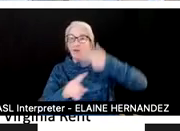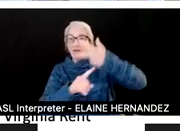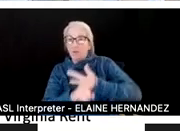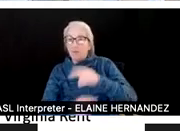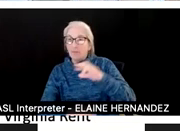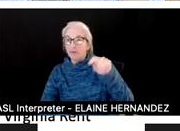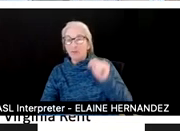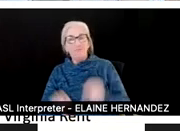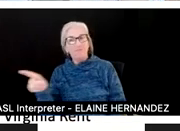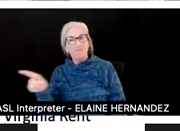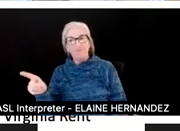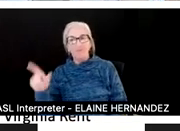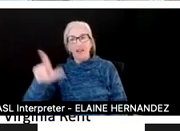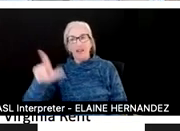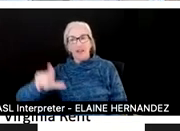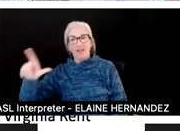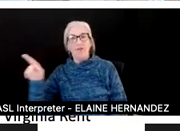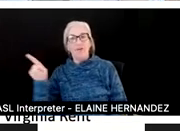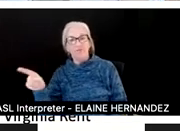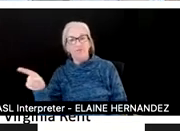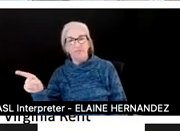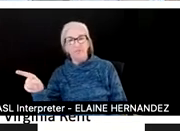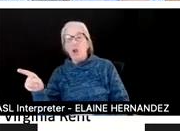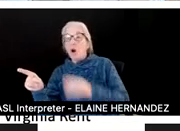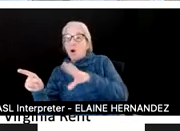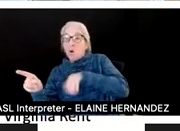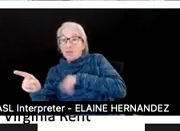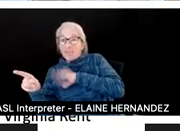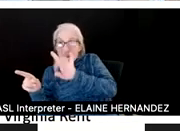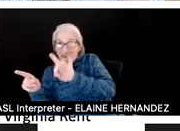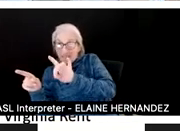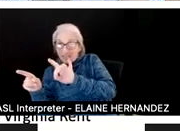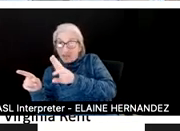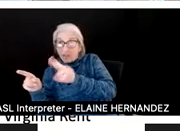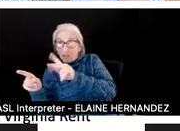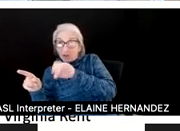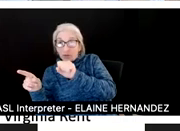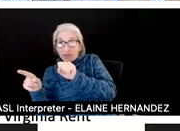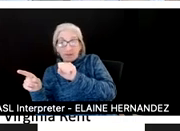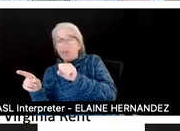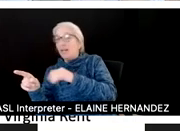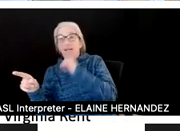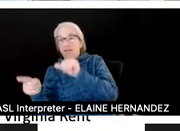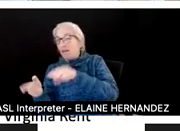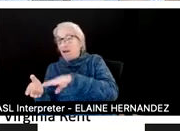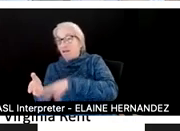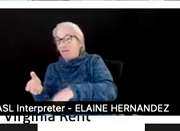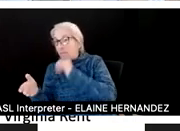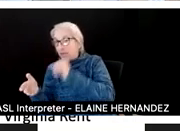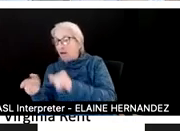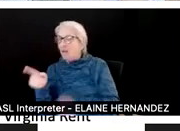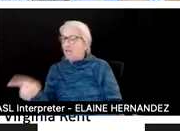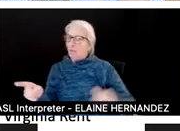Lenny, who owns 8 units, therefore he is not exempt, he refuses to cooperate in completing the rent relief